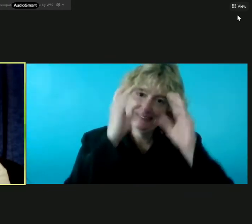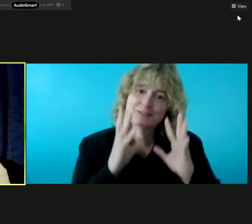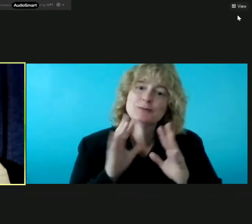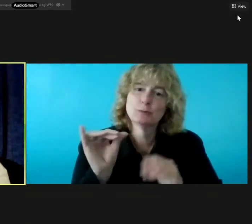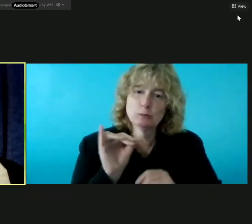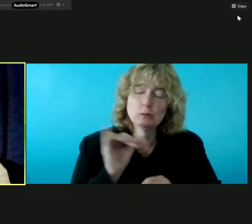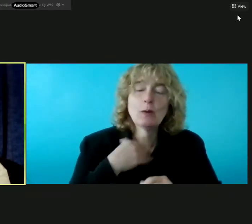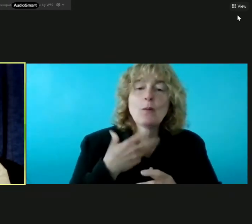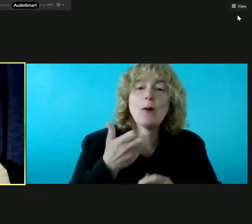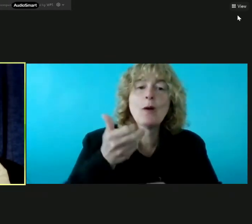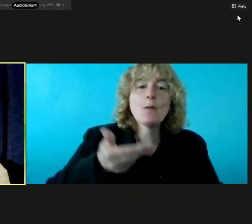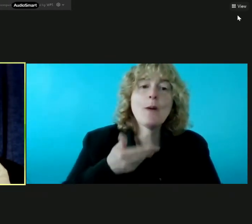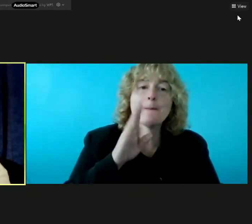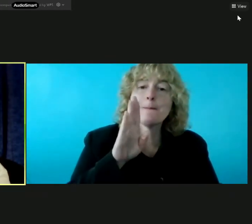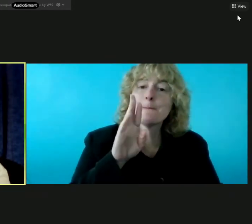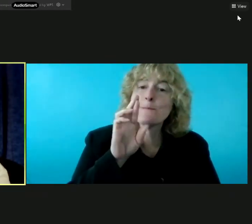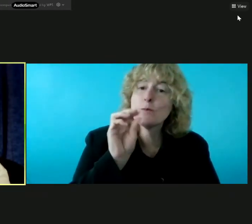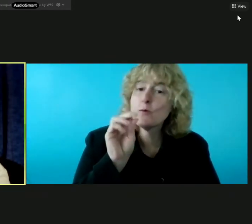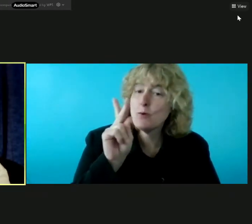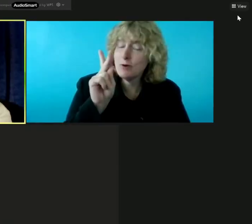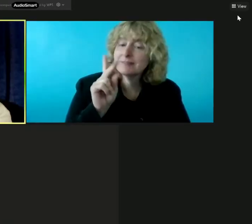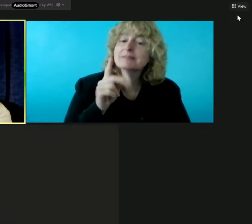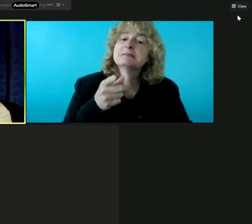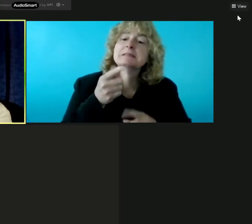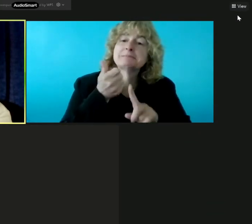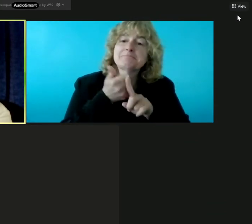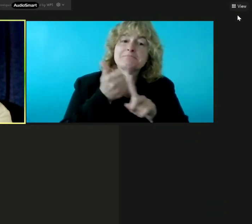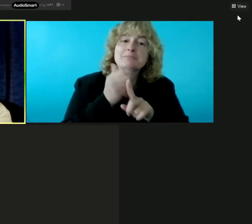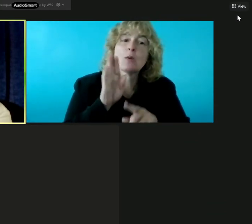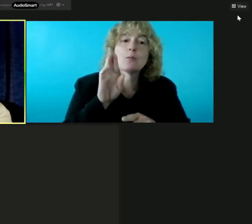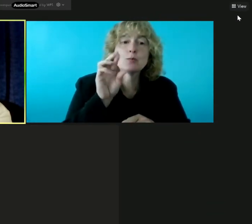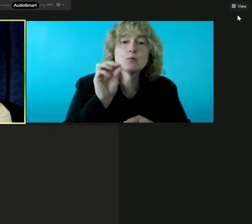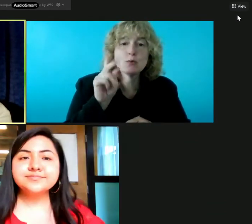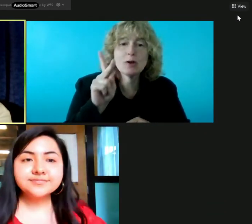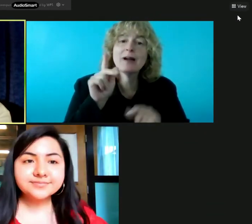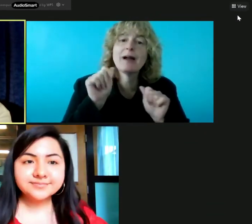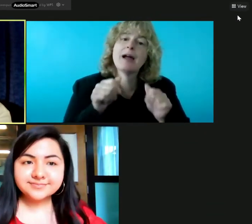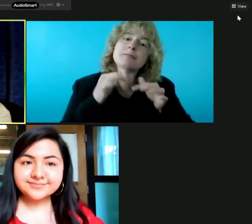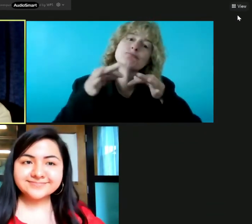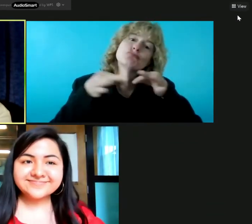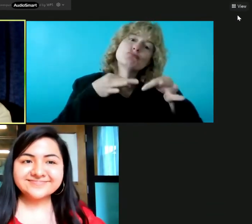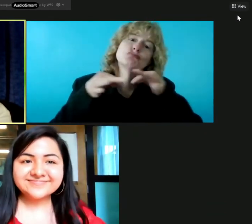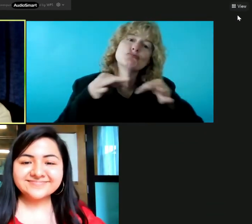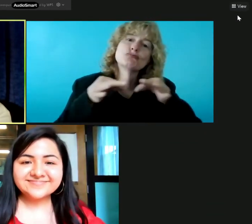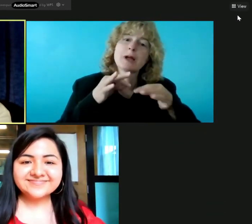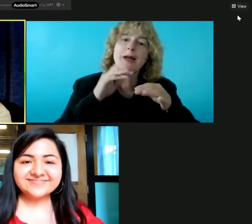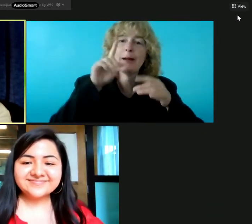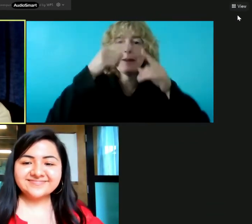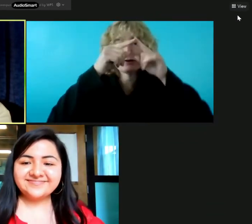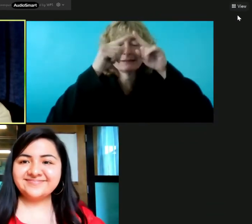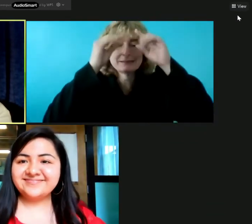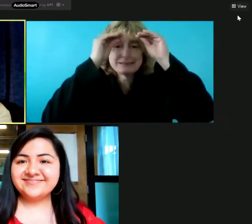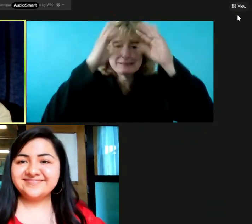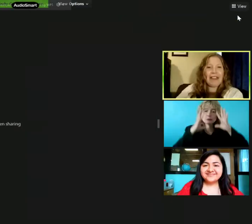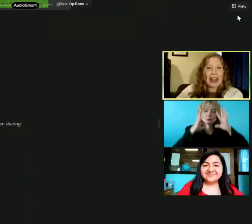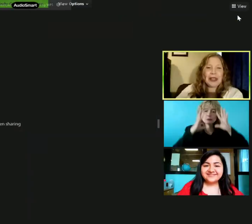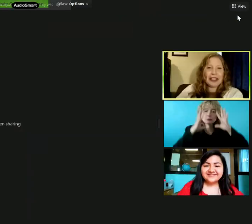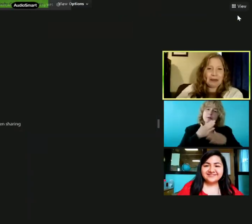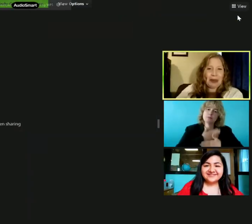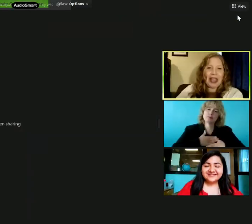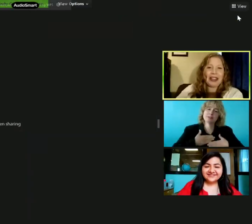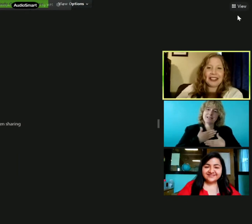Brooke on so that she can do our teacher appreciation segment. And look at